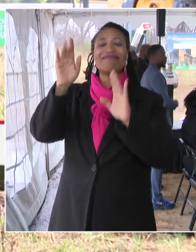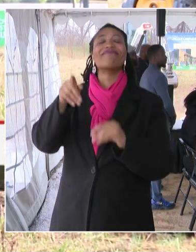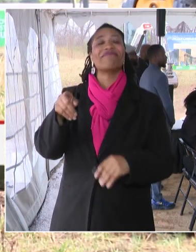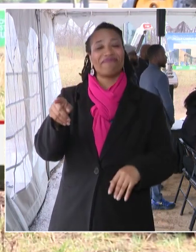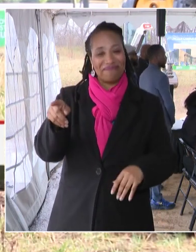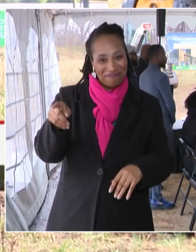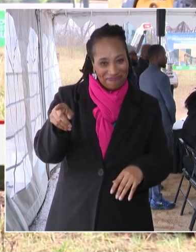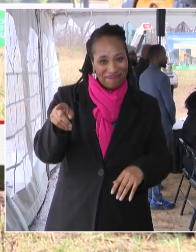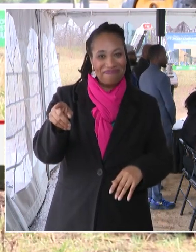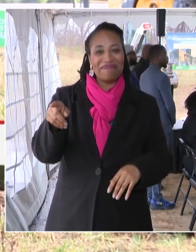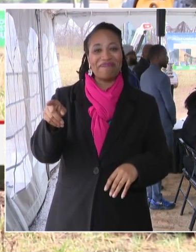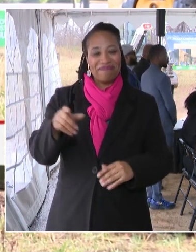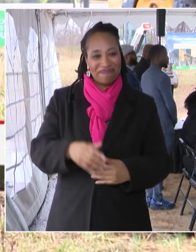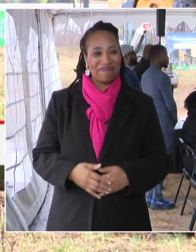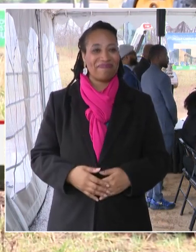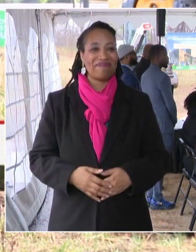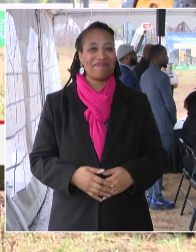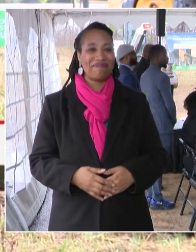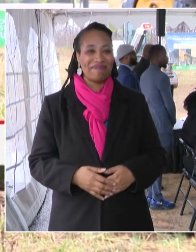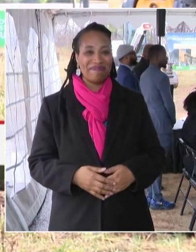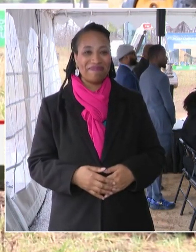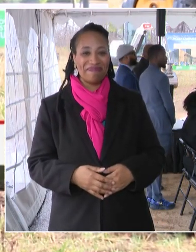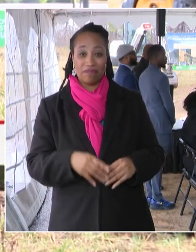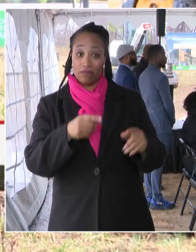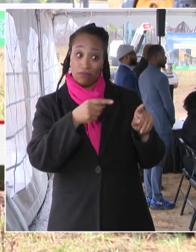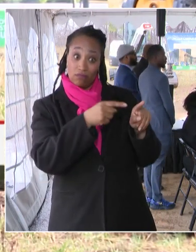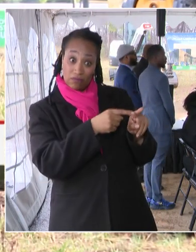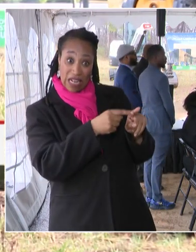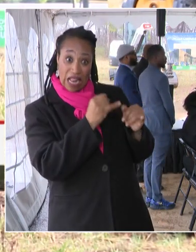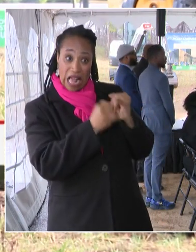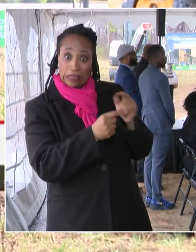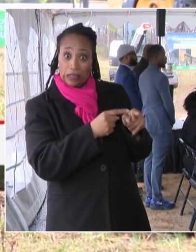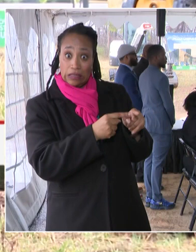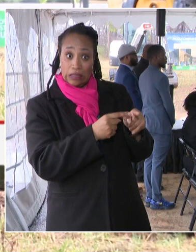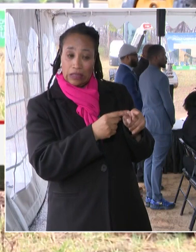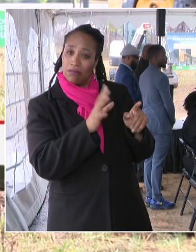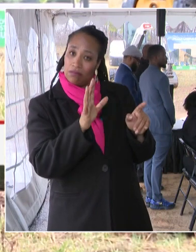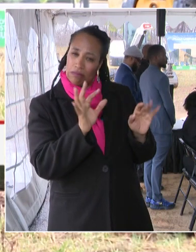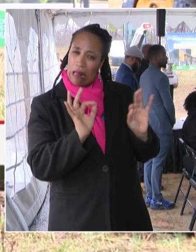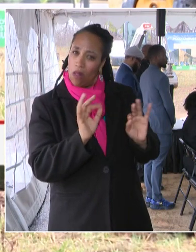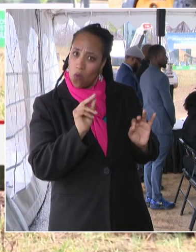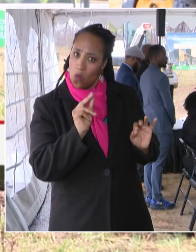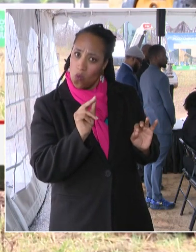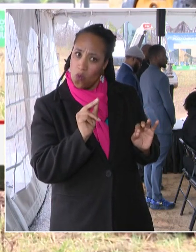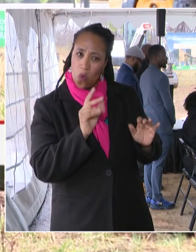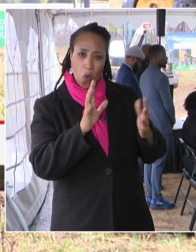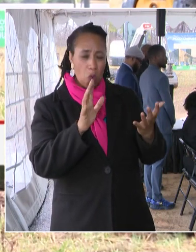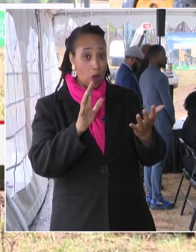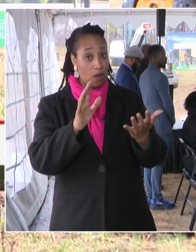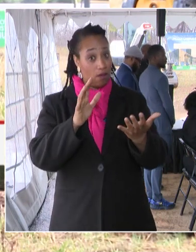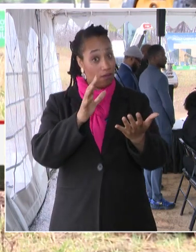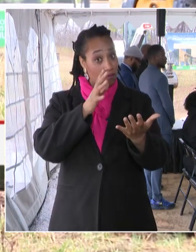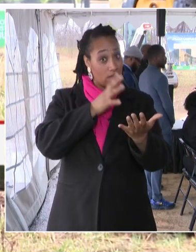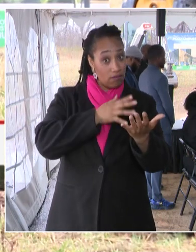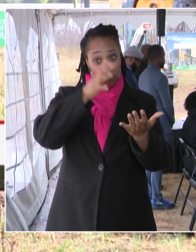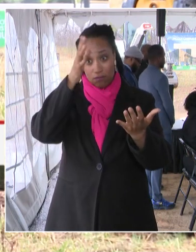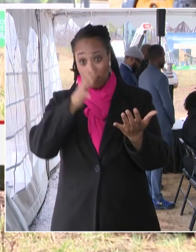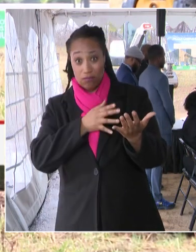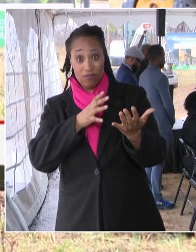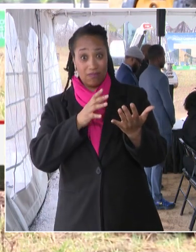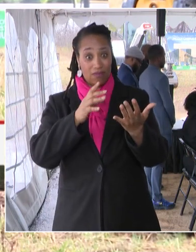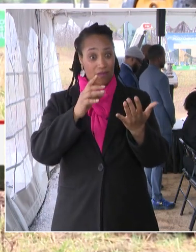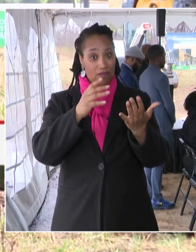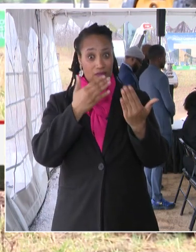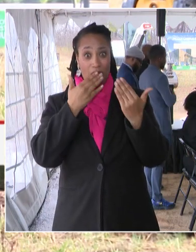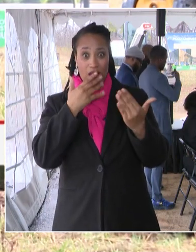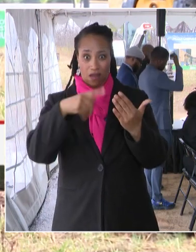And last but not least, I want to thank the hardworking men and women that design and will construct this beautiful property. Please, if you